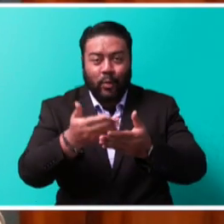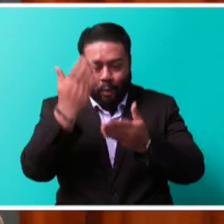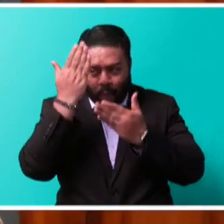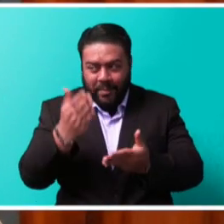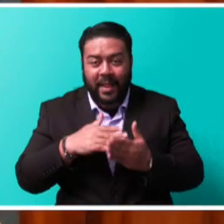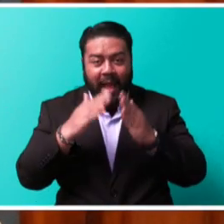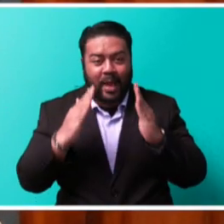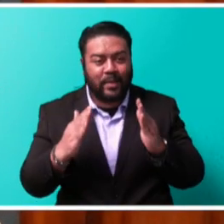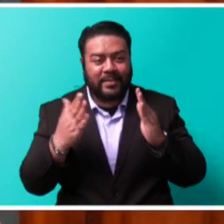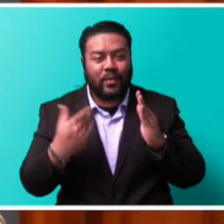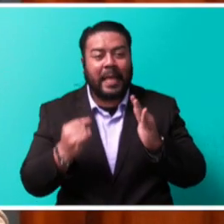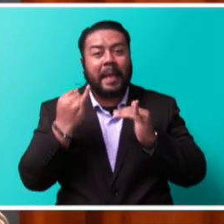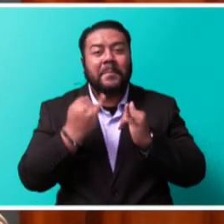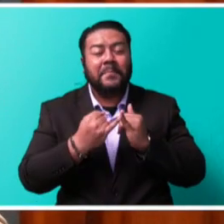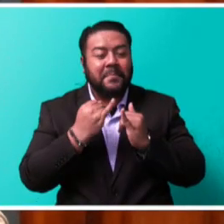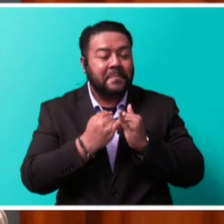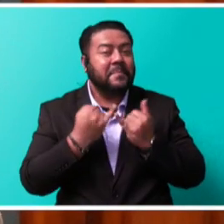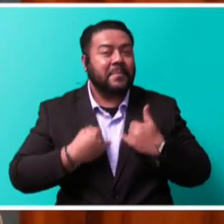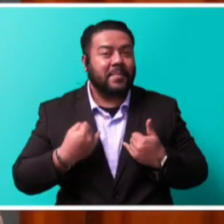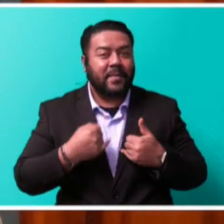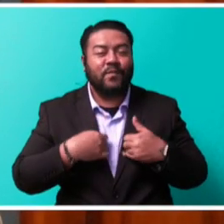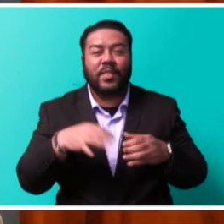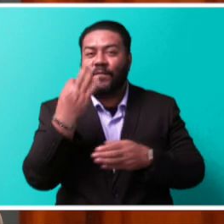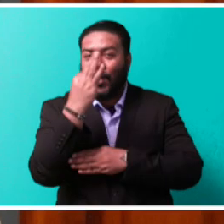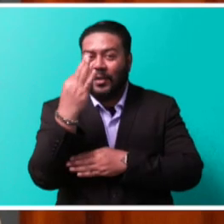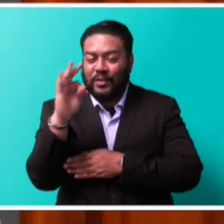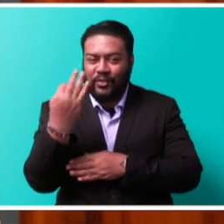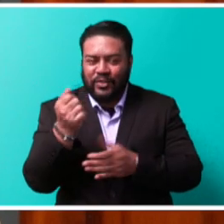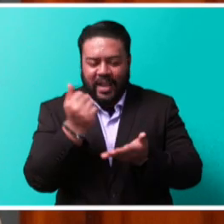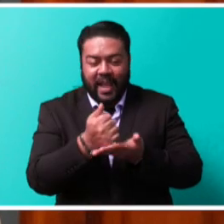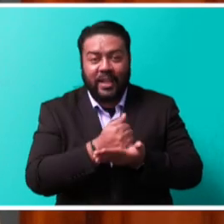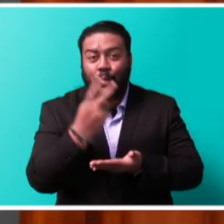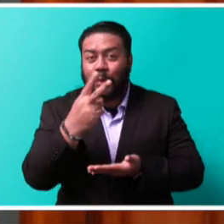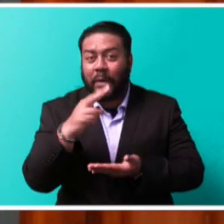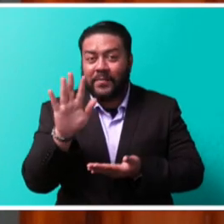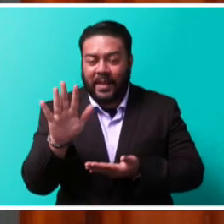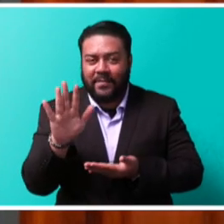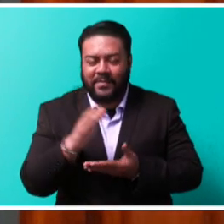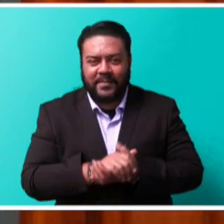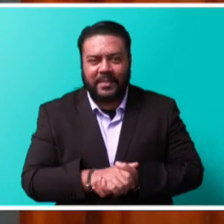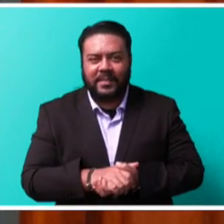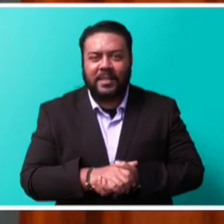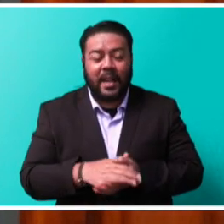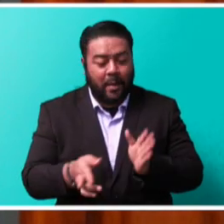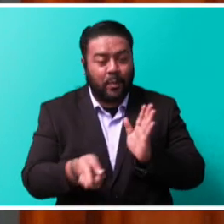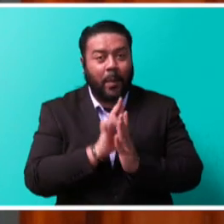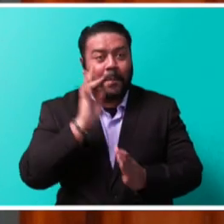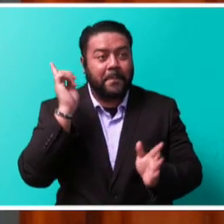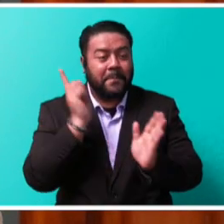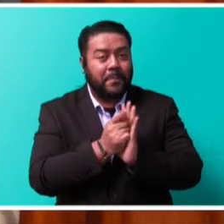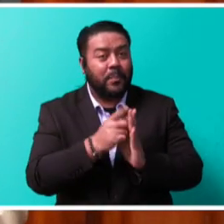the implementation progress of the Forestry Act 2025, a landmark reform initiative